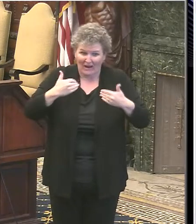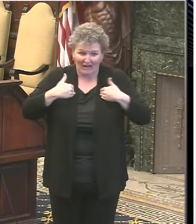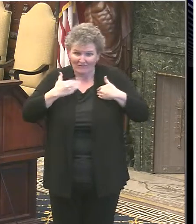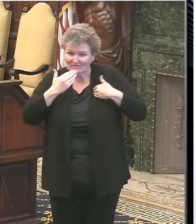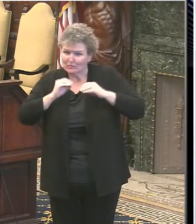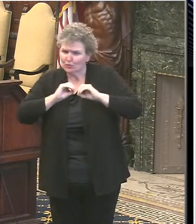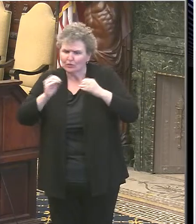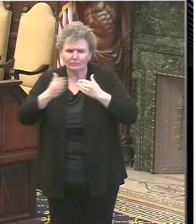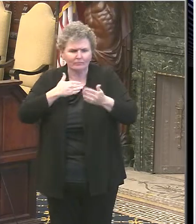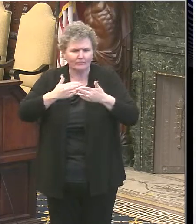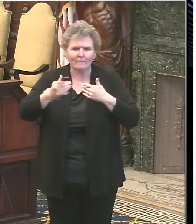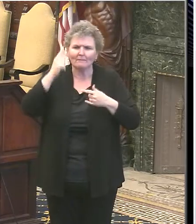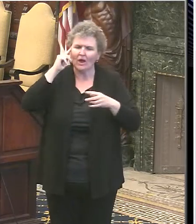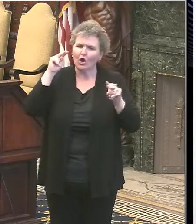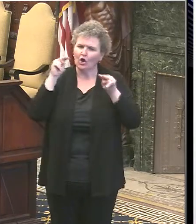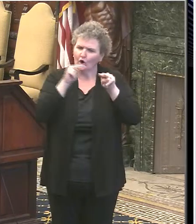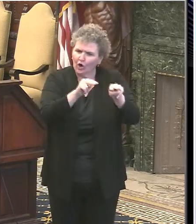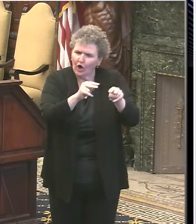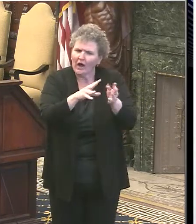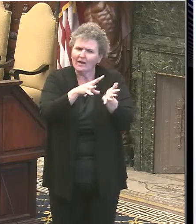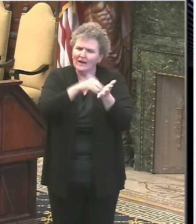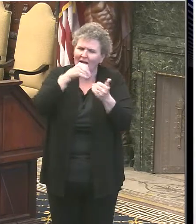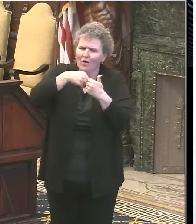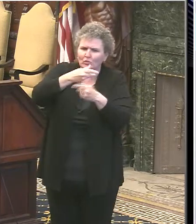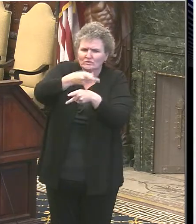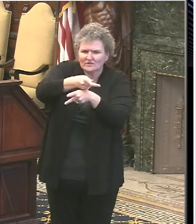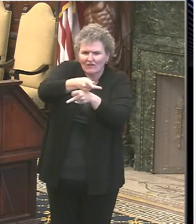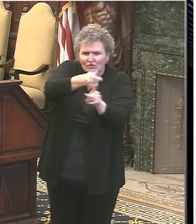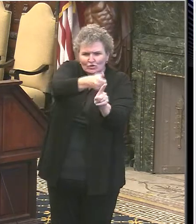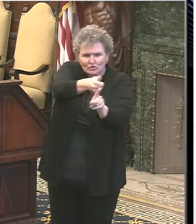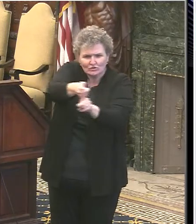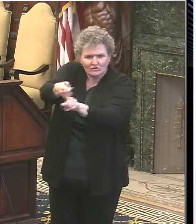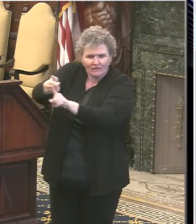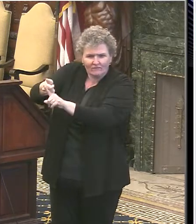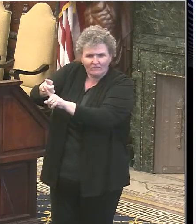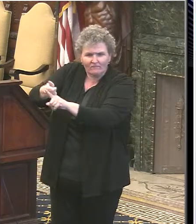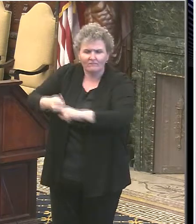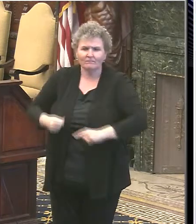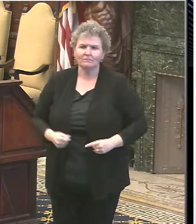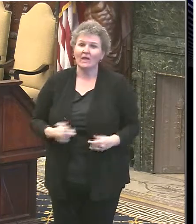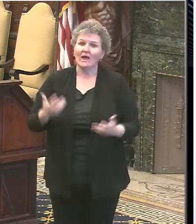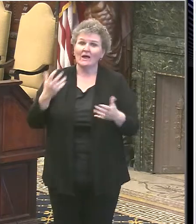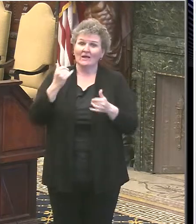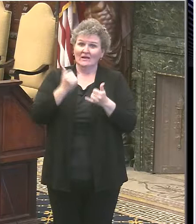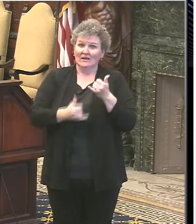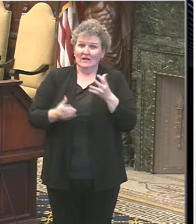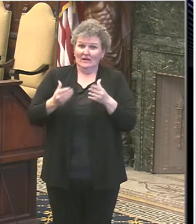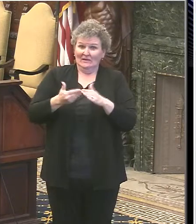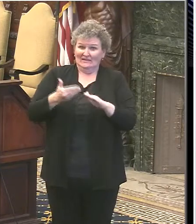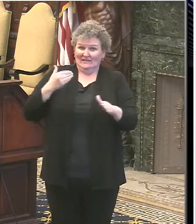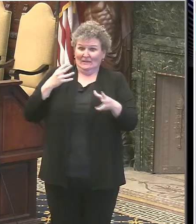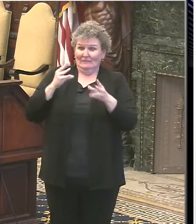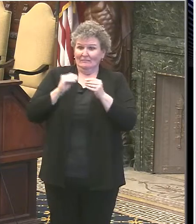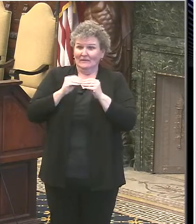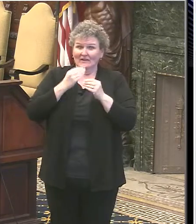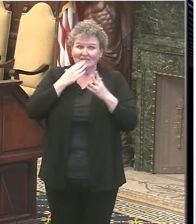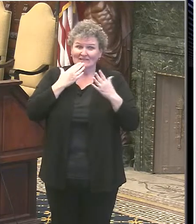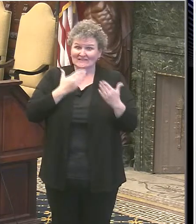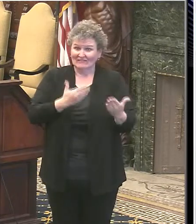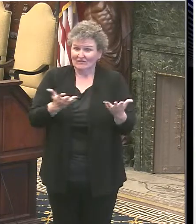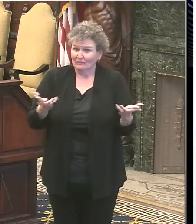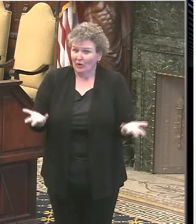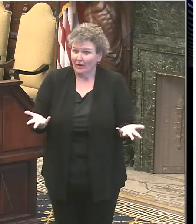risk, and take charge of your health. This is our last press conference before Thanksgiving, and we are well aware that this will be